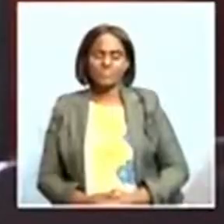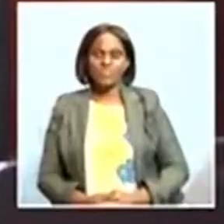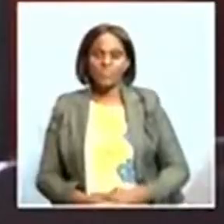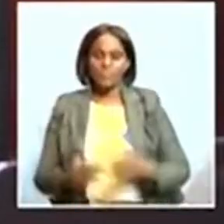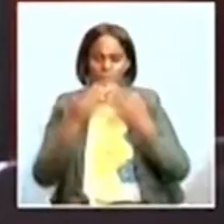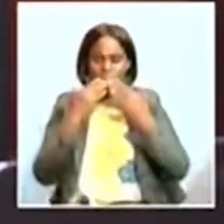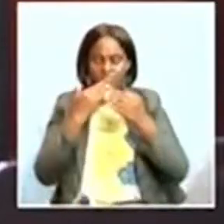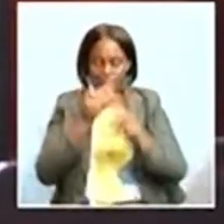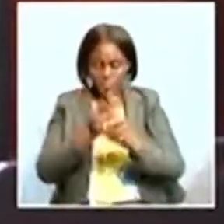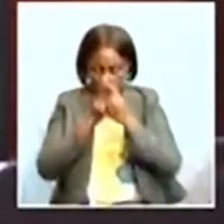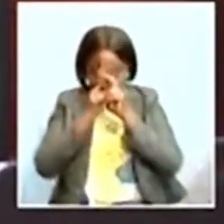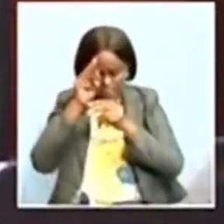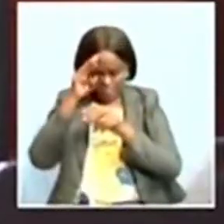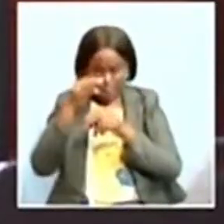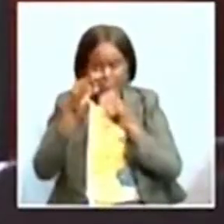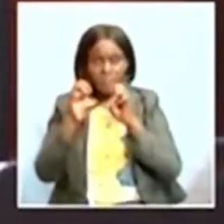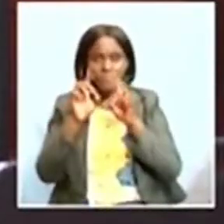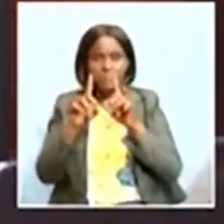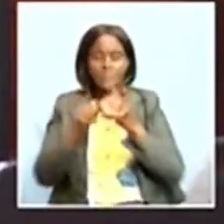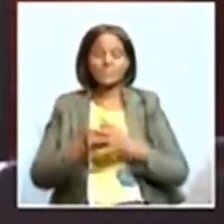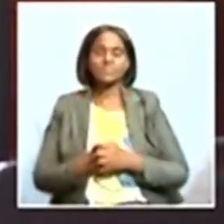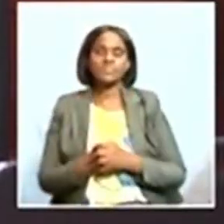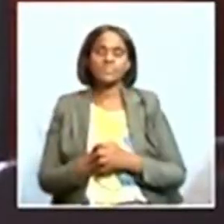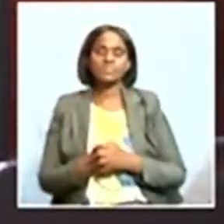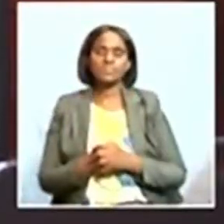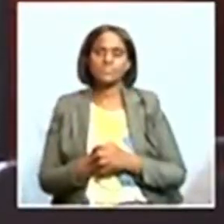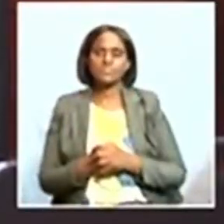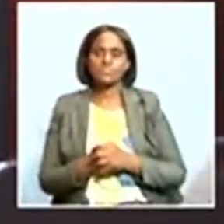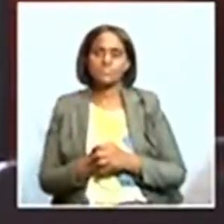Thank you. The Honorable Minister of Education.